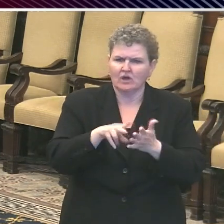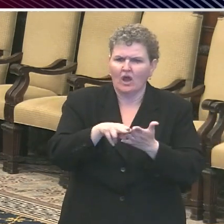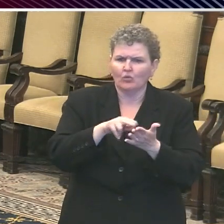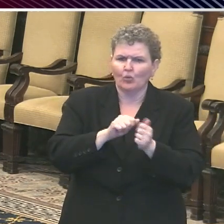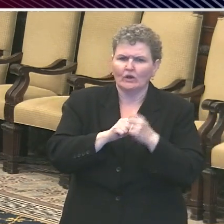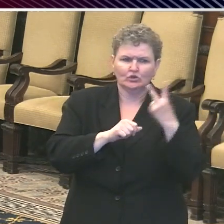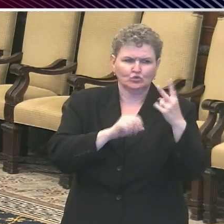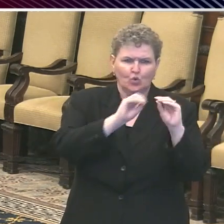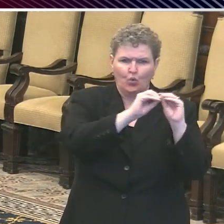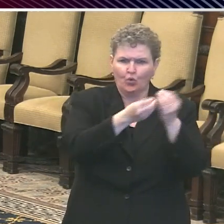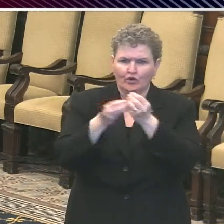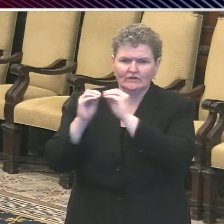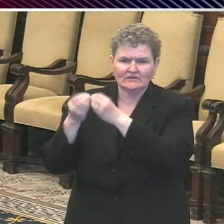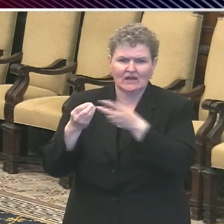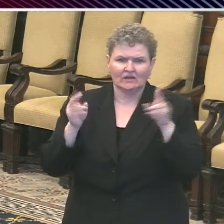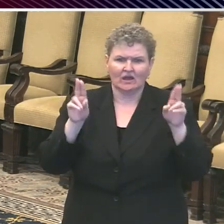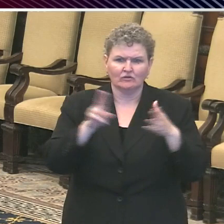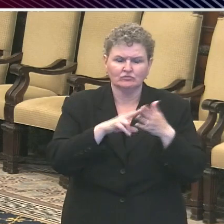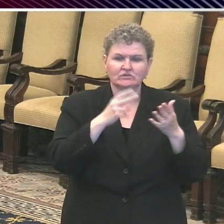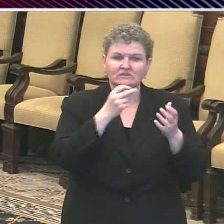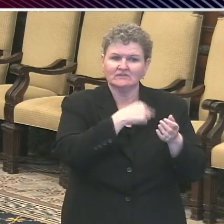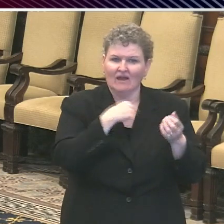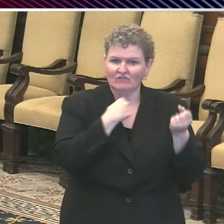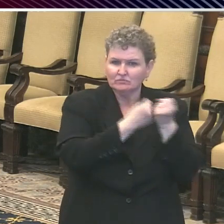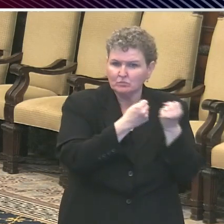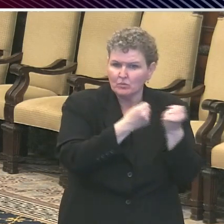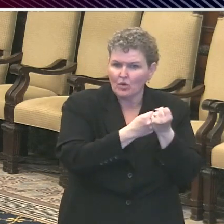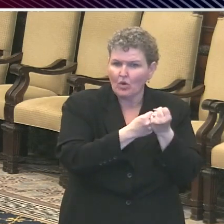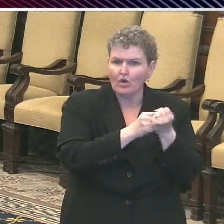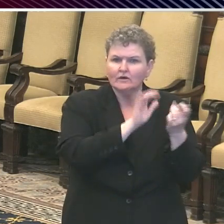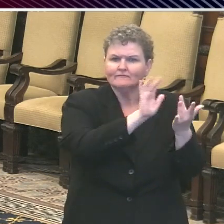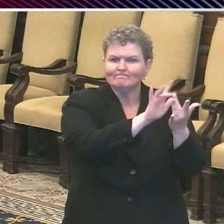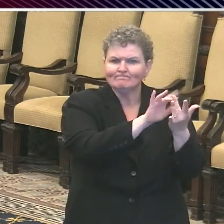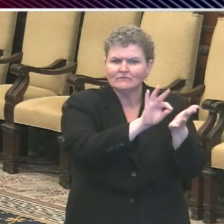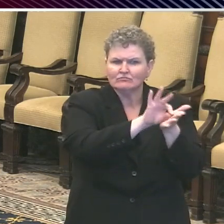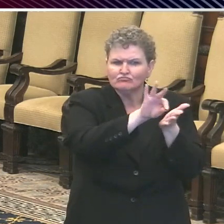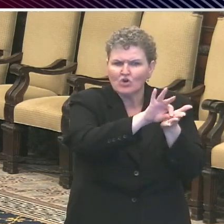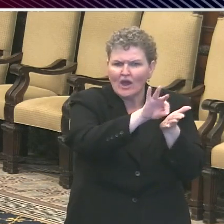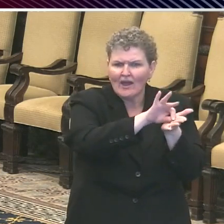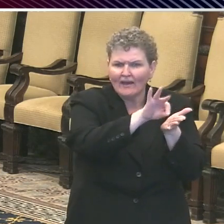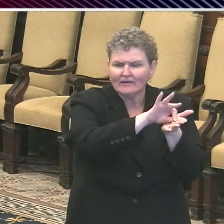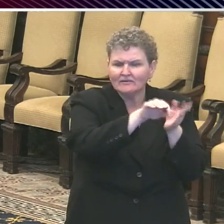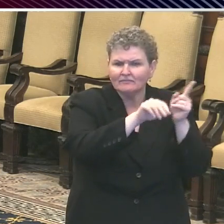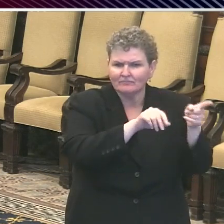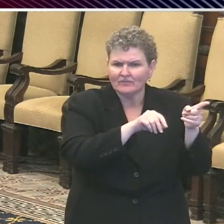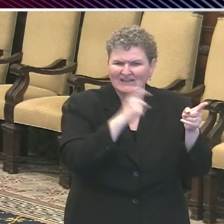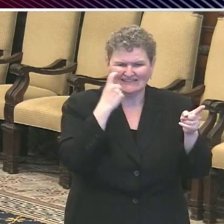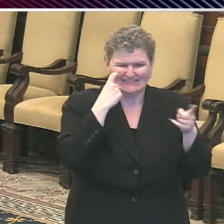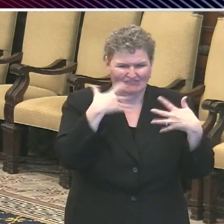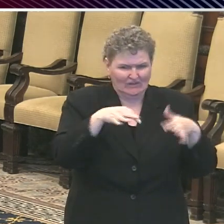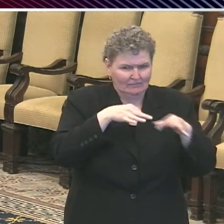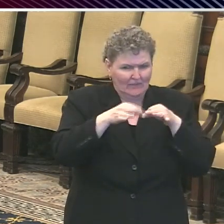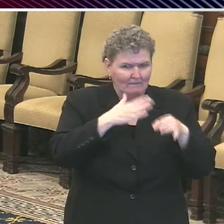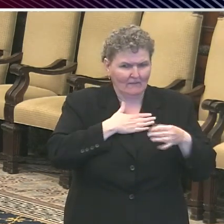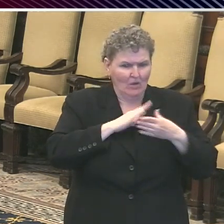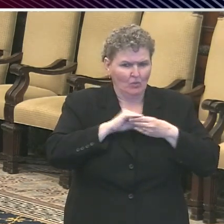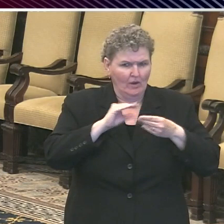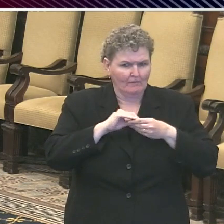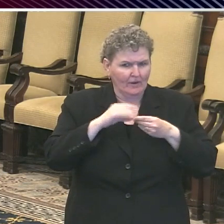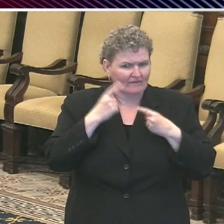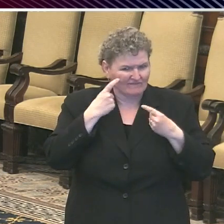to provide staffing support for contact tracing. That's the administrative function, which I just talked about. And so that they basically